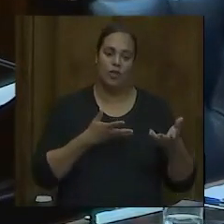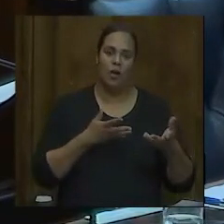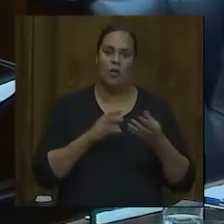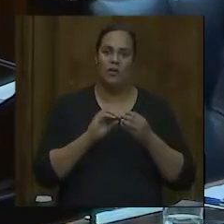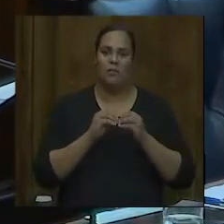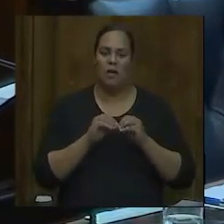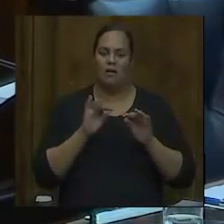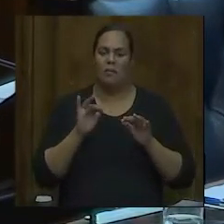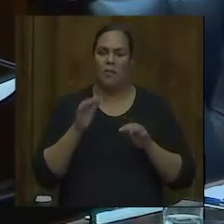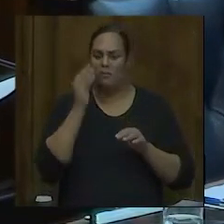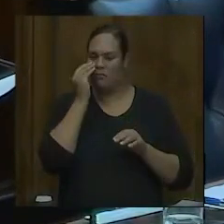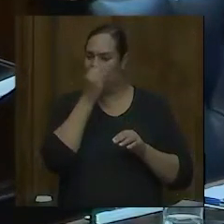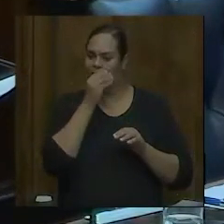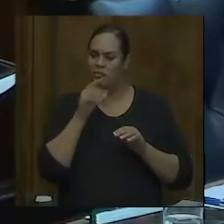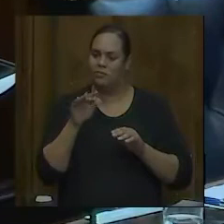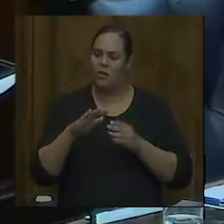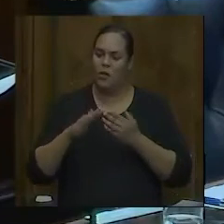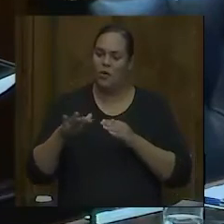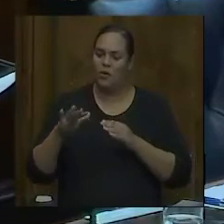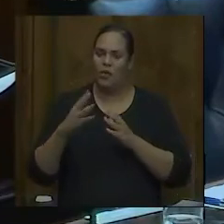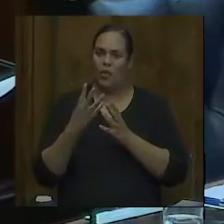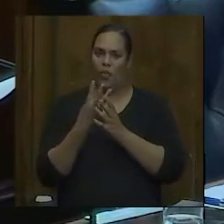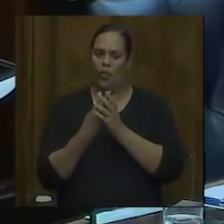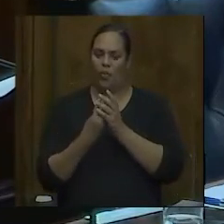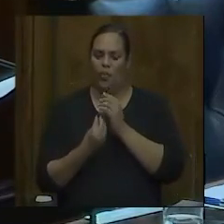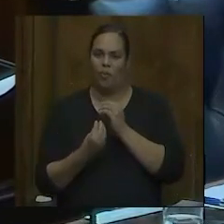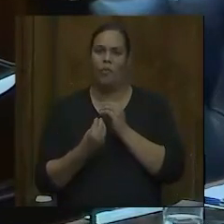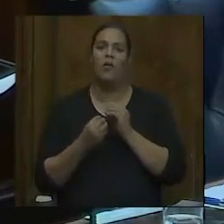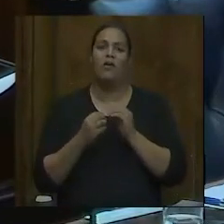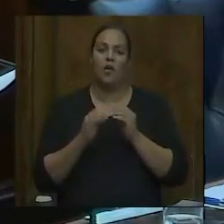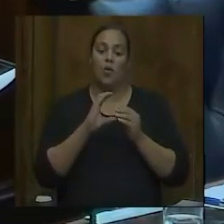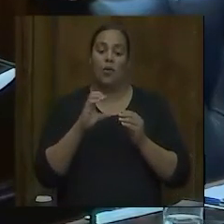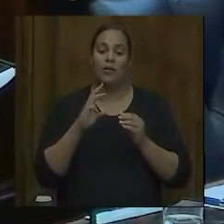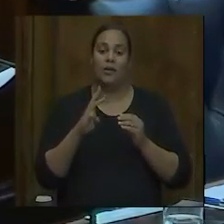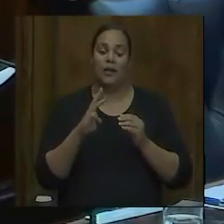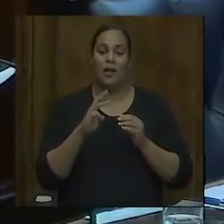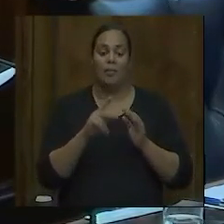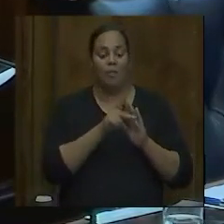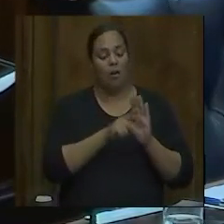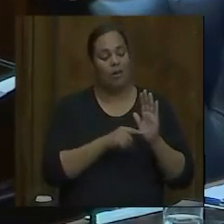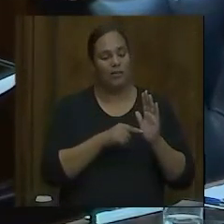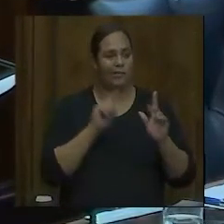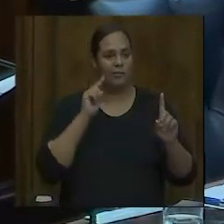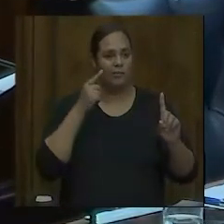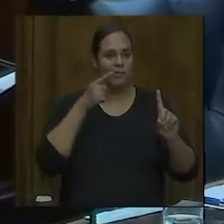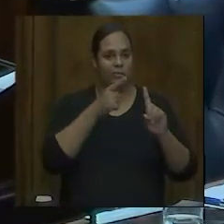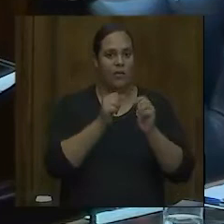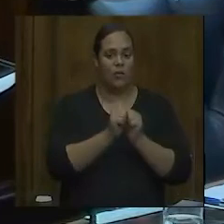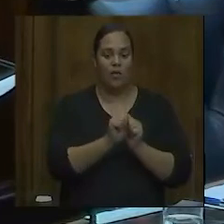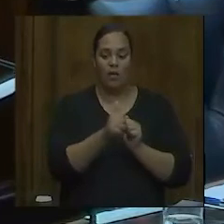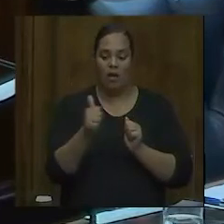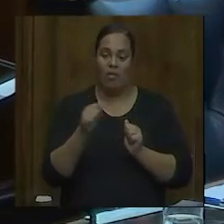people in this regard. The Western Cape language policy aims, amongst others,